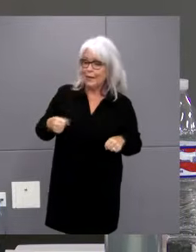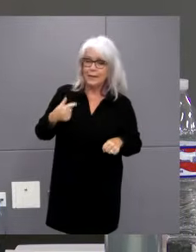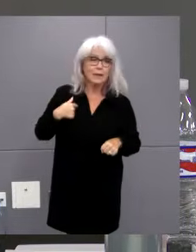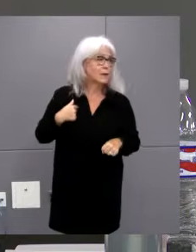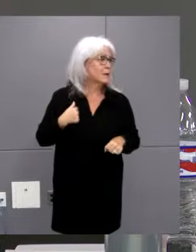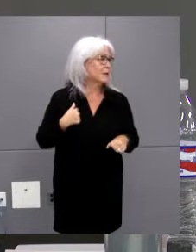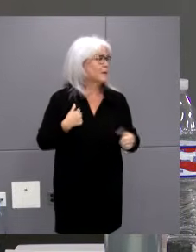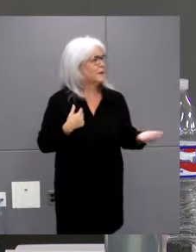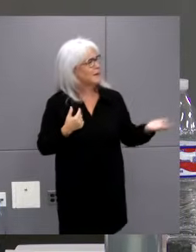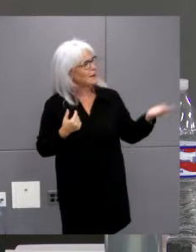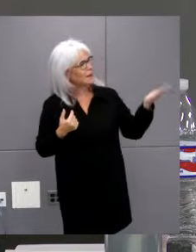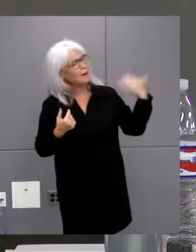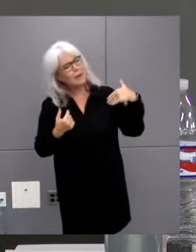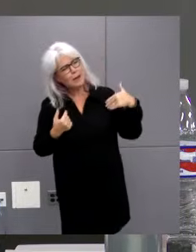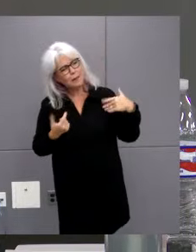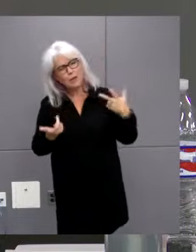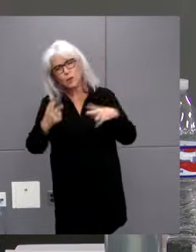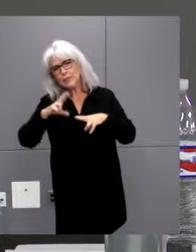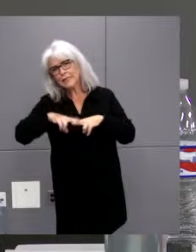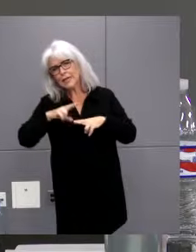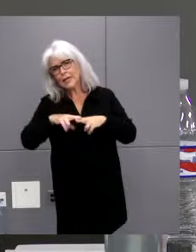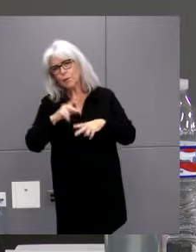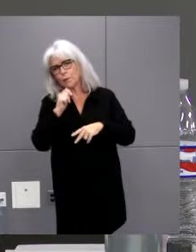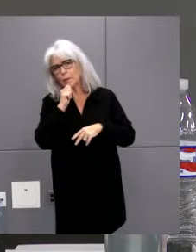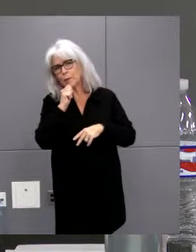Why don't you come on up here and sit down?